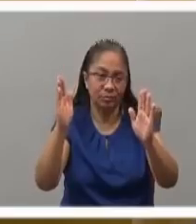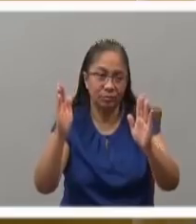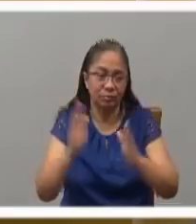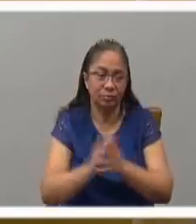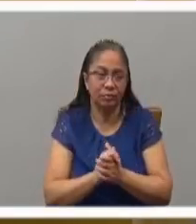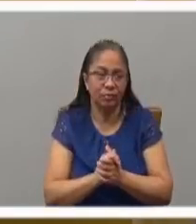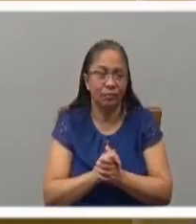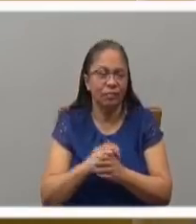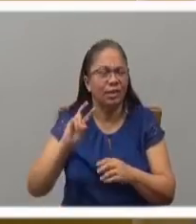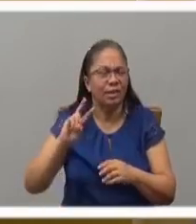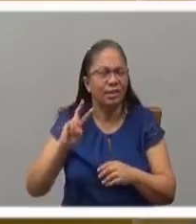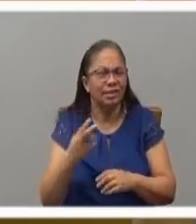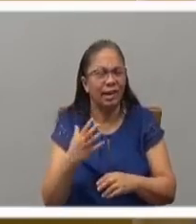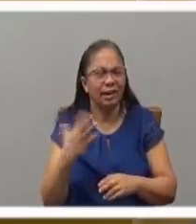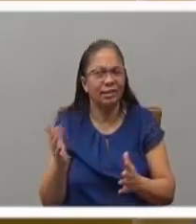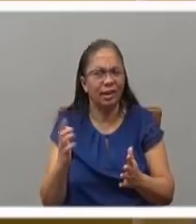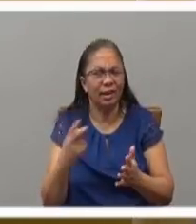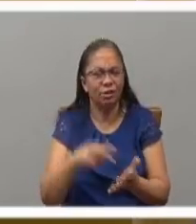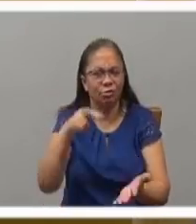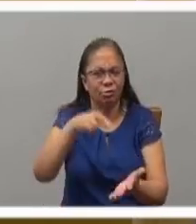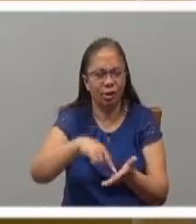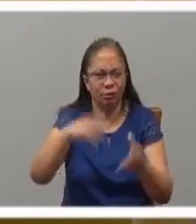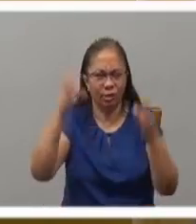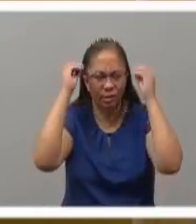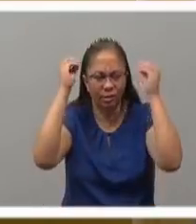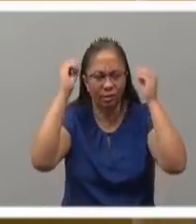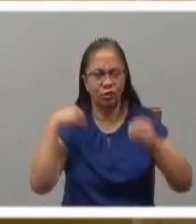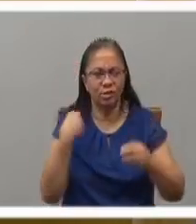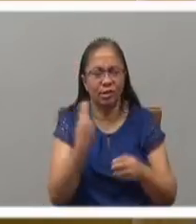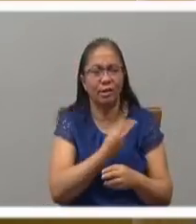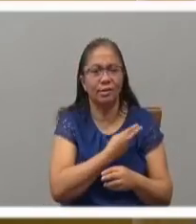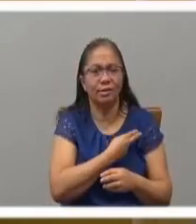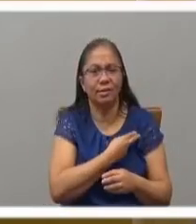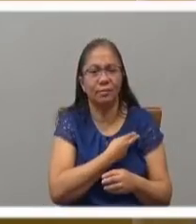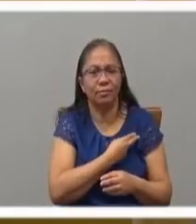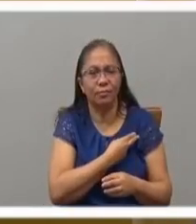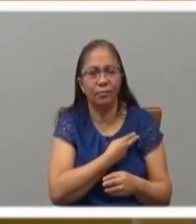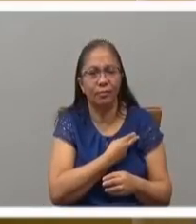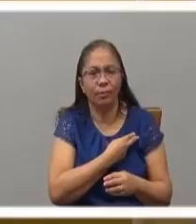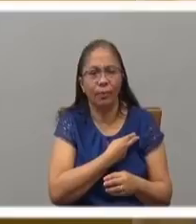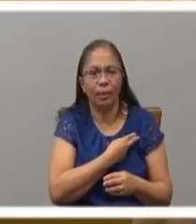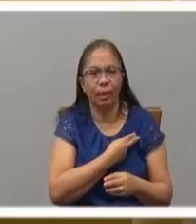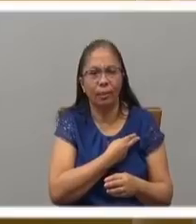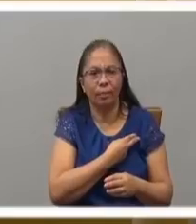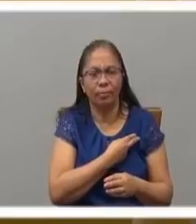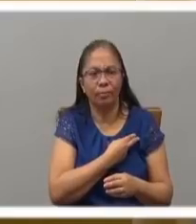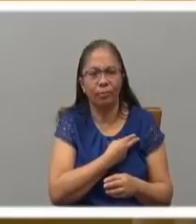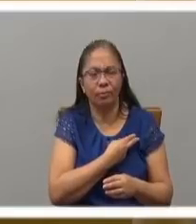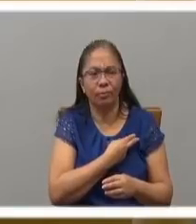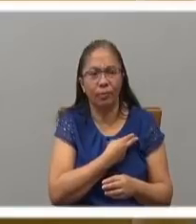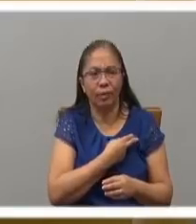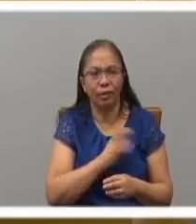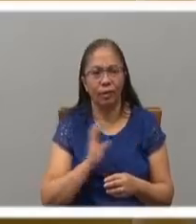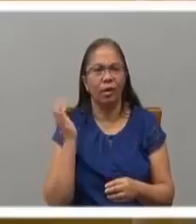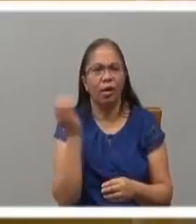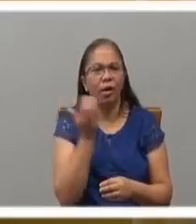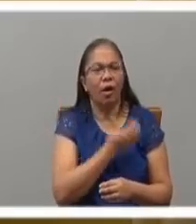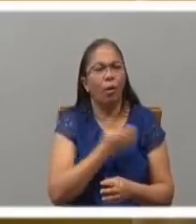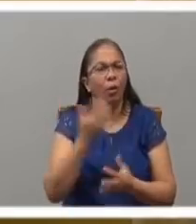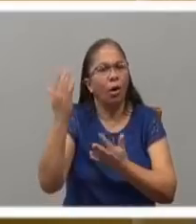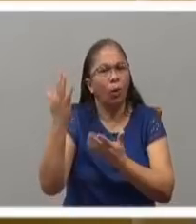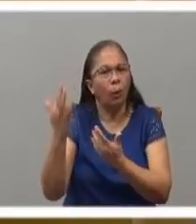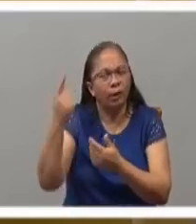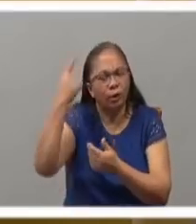second lesson that the resurrection teaches us, beloved in Christ, is our waiting for a new